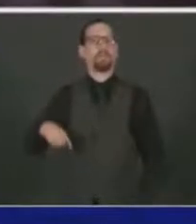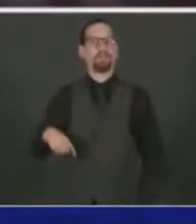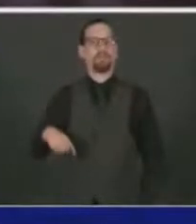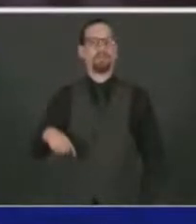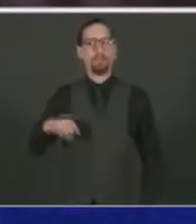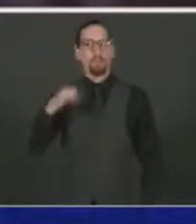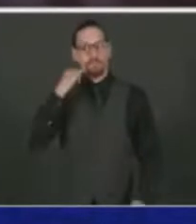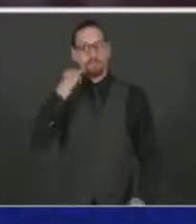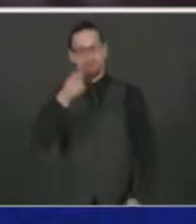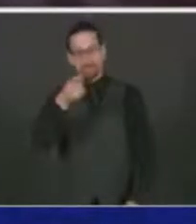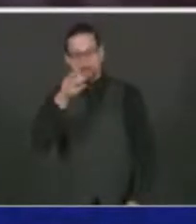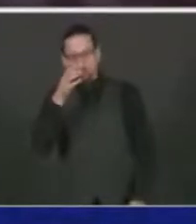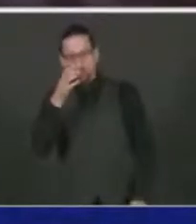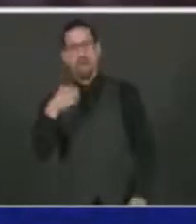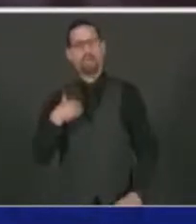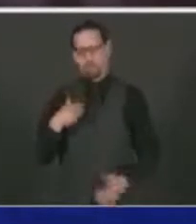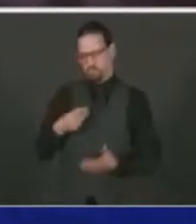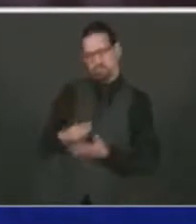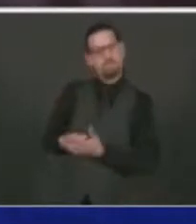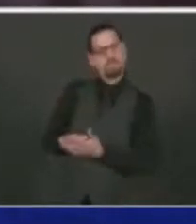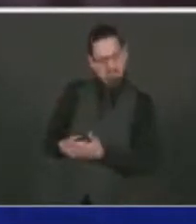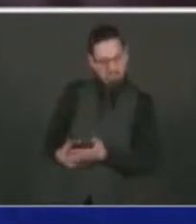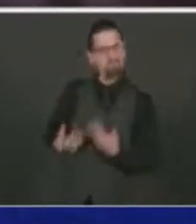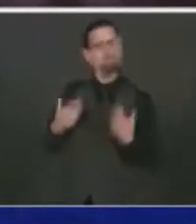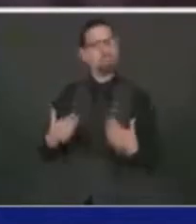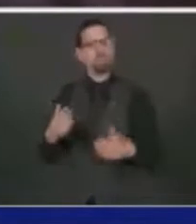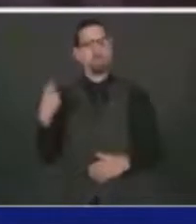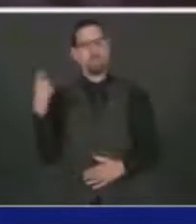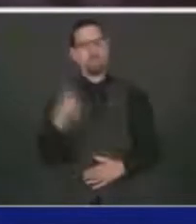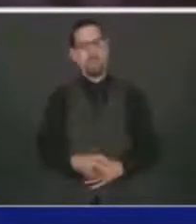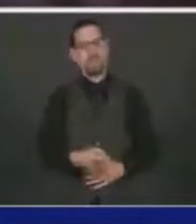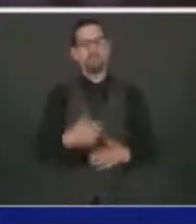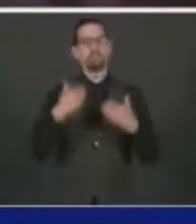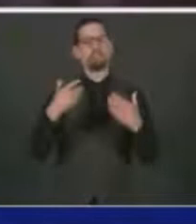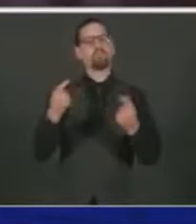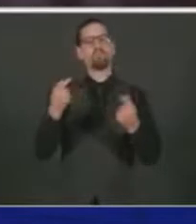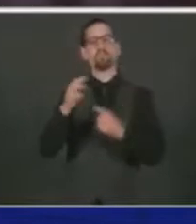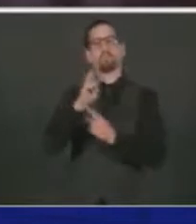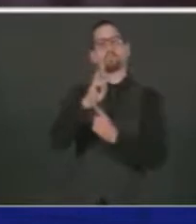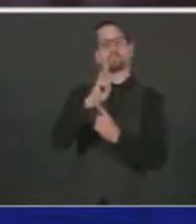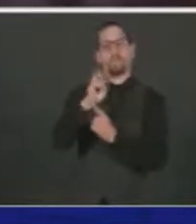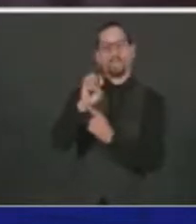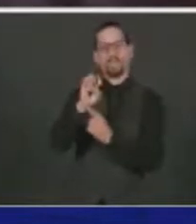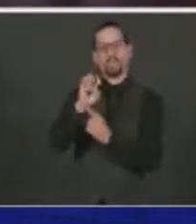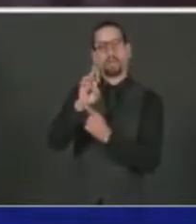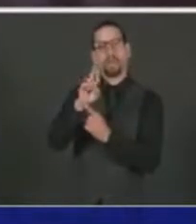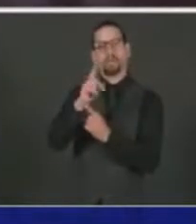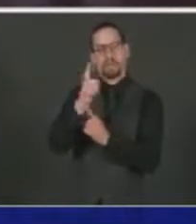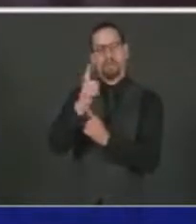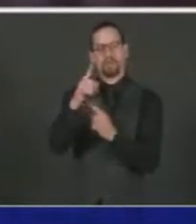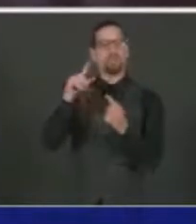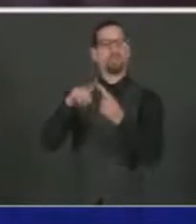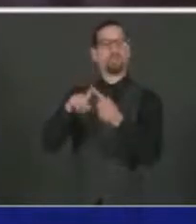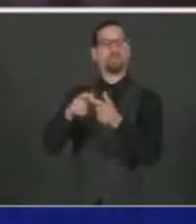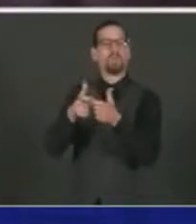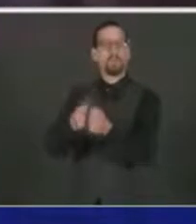little extra money, please text "We Are One," the number 1, to